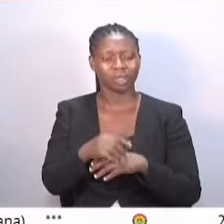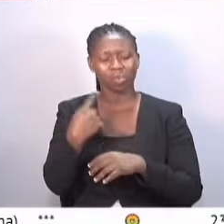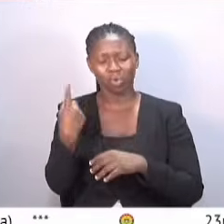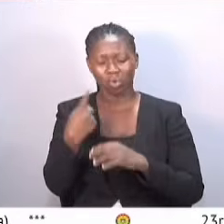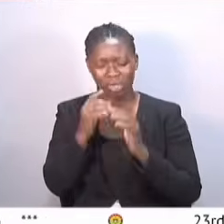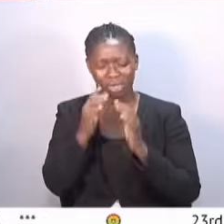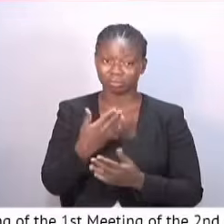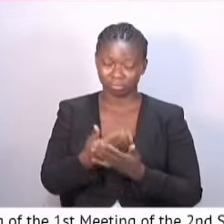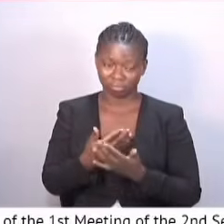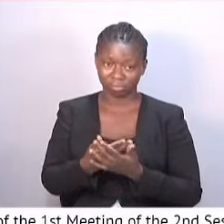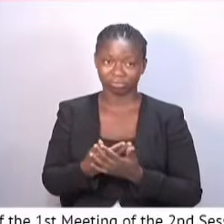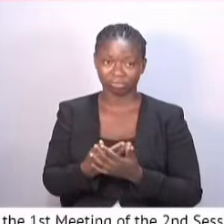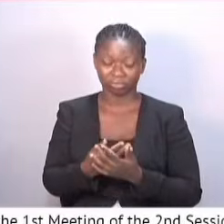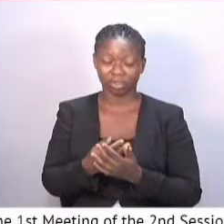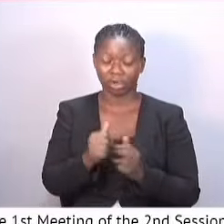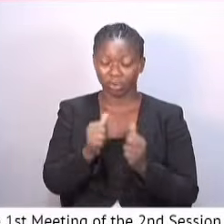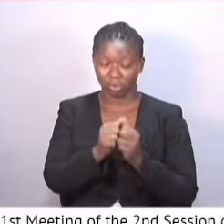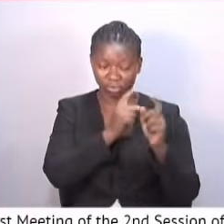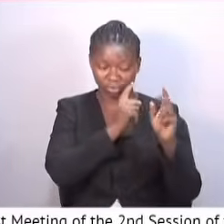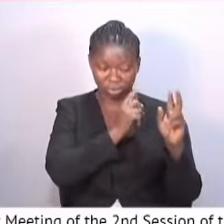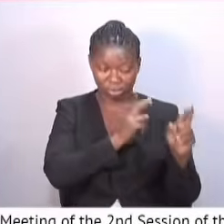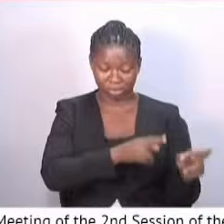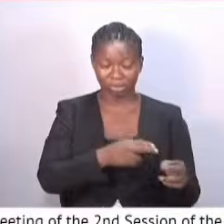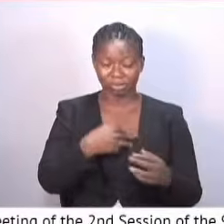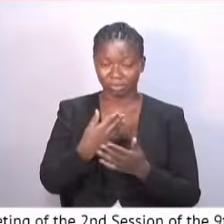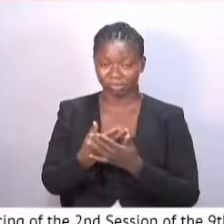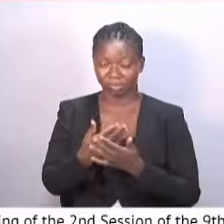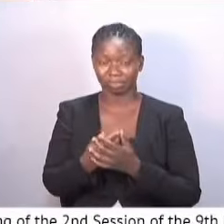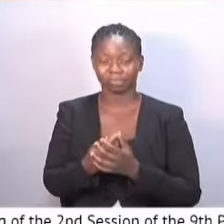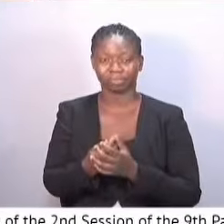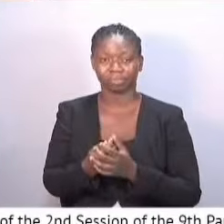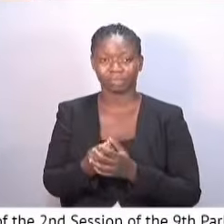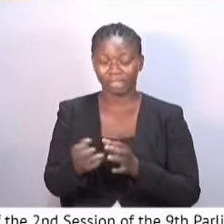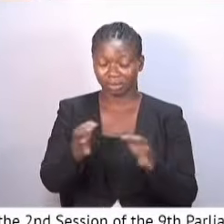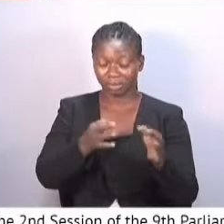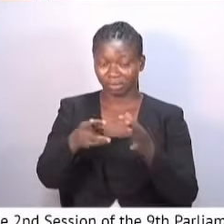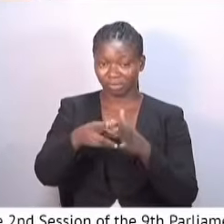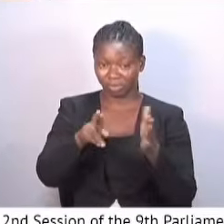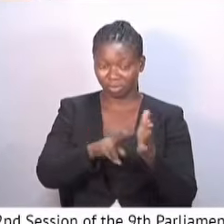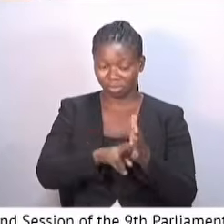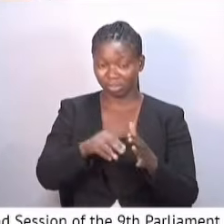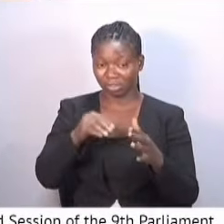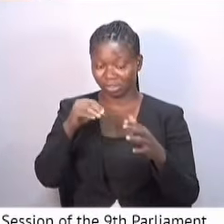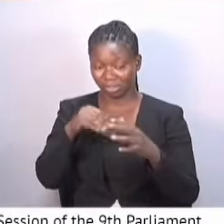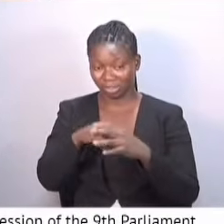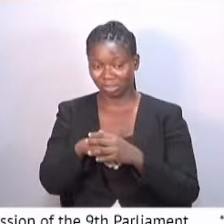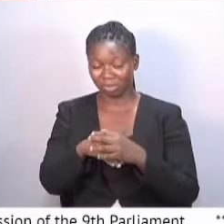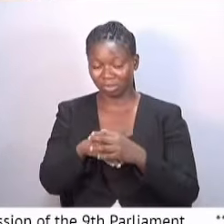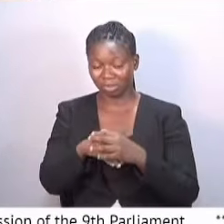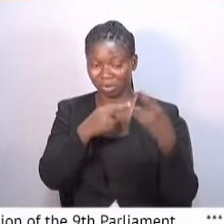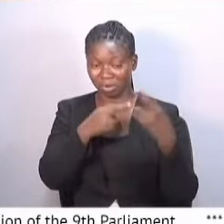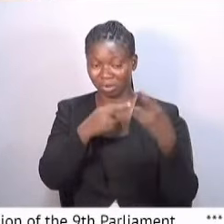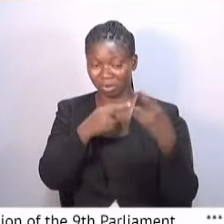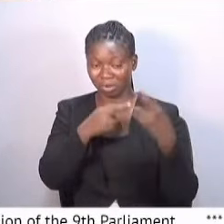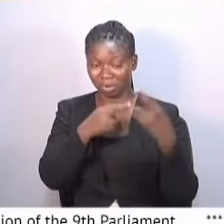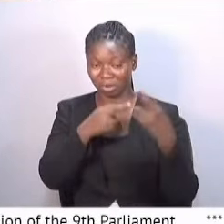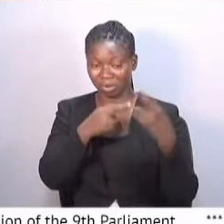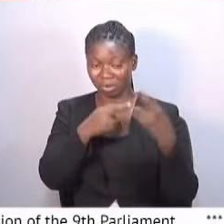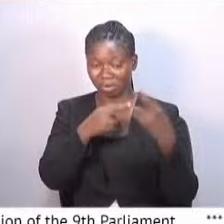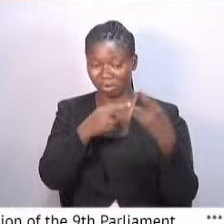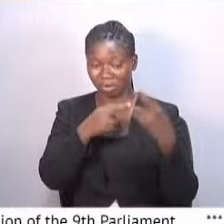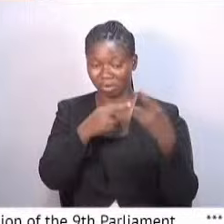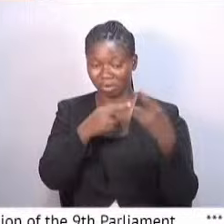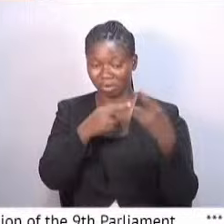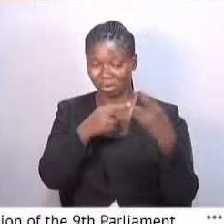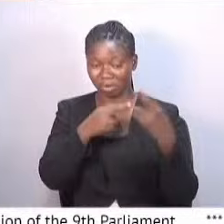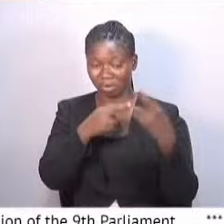I am asking for how. Well, all due respect. Well, the interpretation of the rules is in your hands. We may have to revisit this matter some other